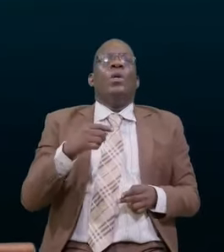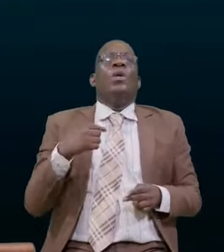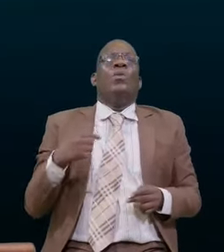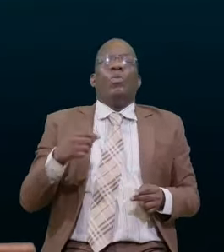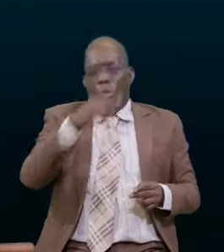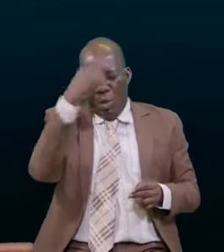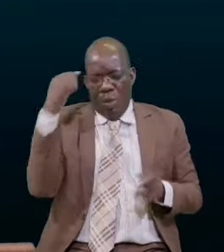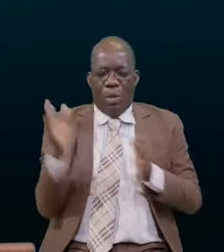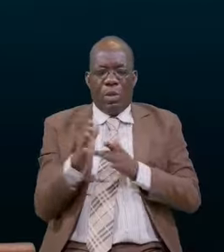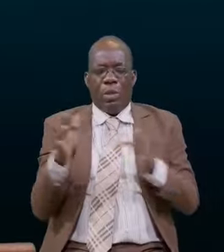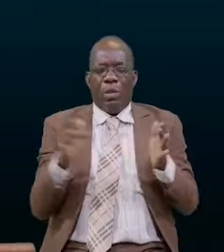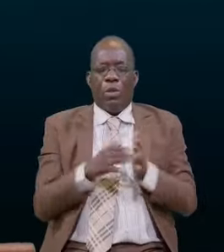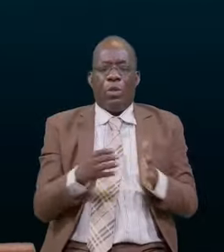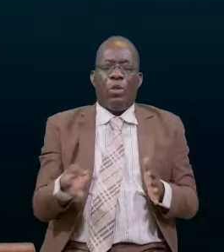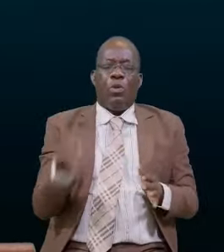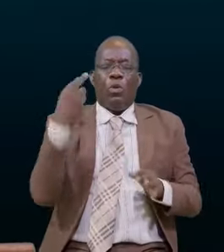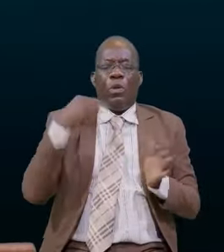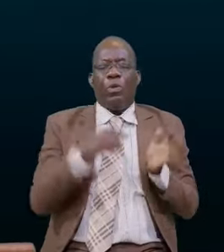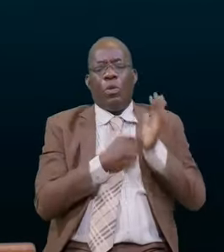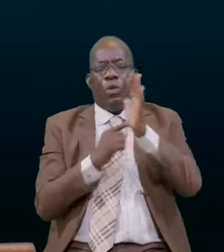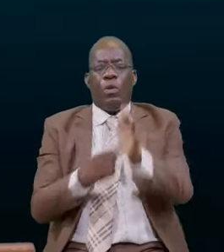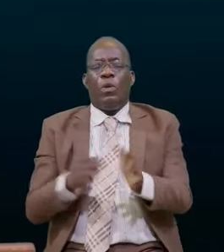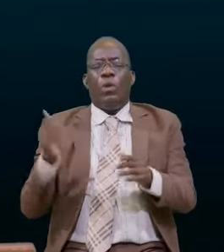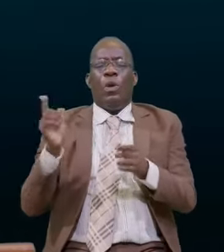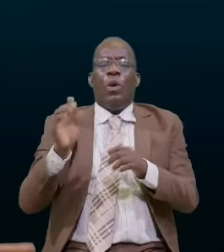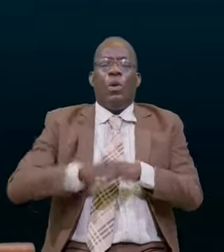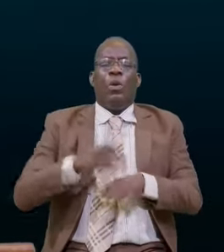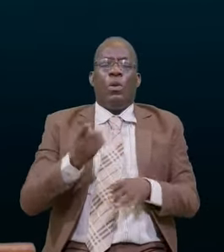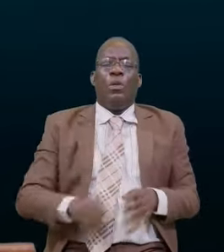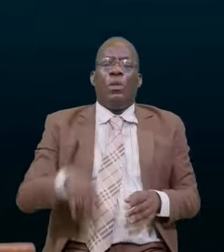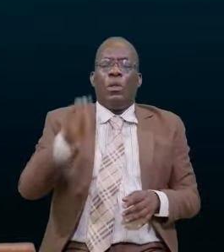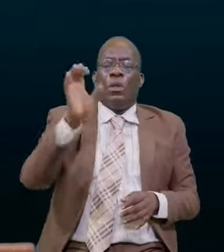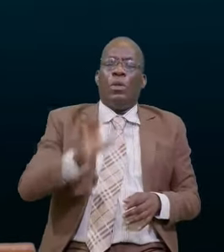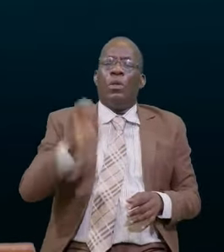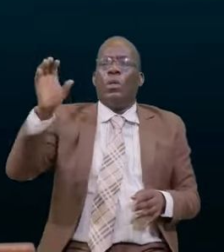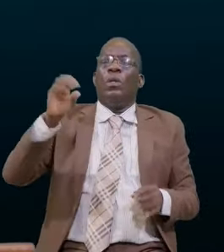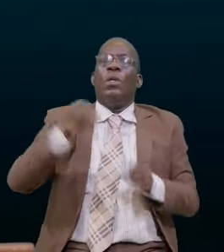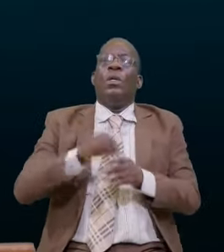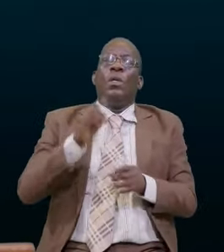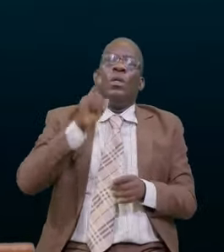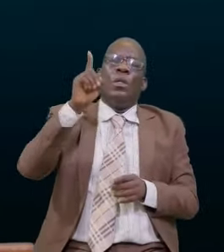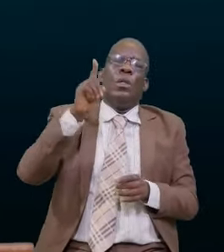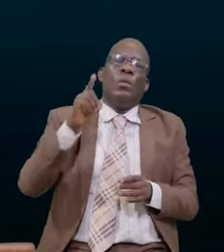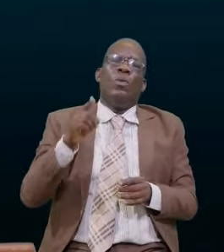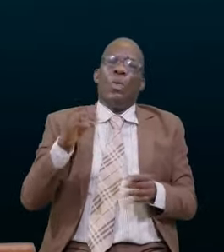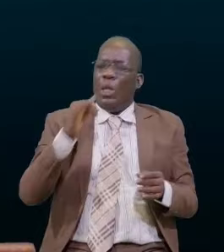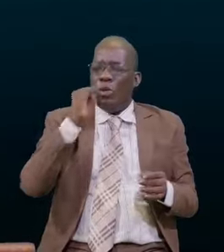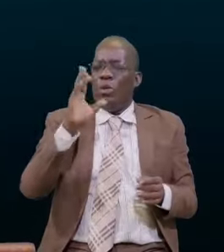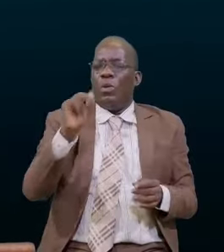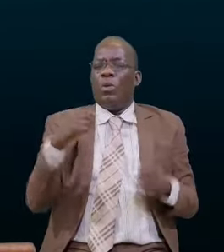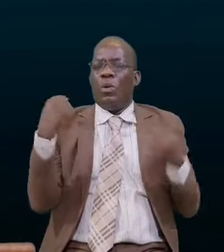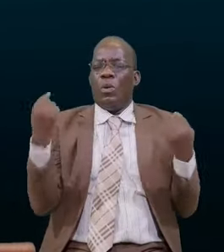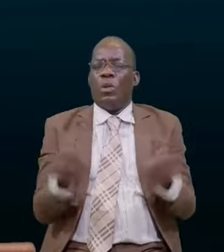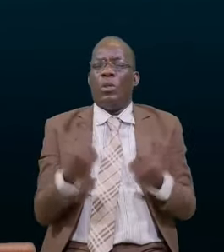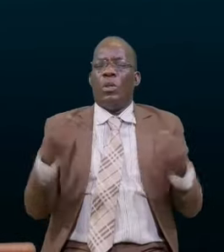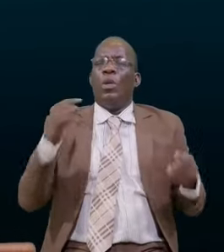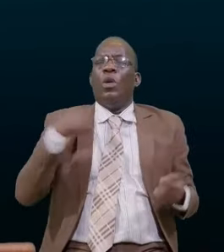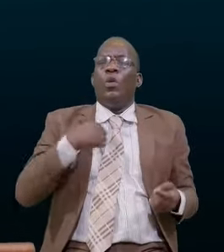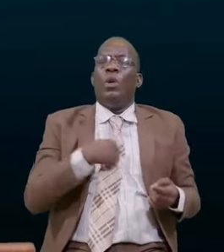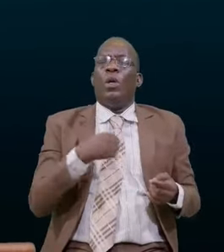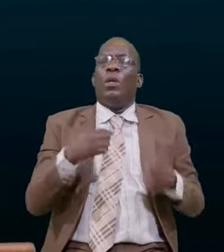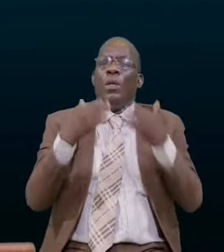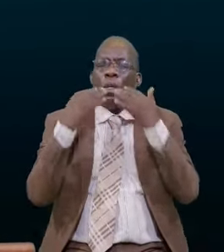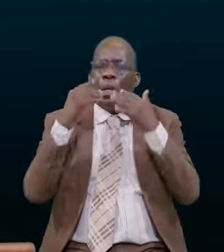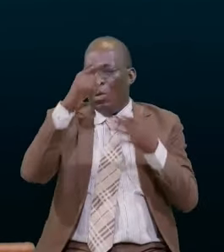cross at Calvary to take away our sin and in him there is no sin Lord I thank you because your will is for us to be totally free from